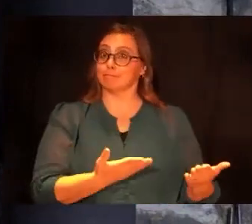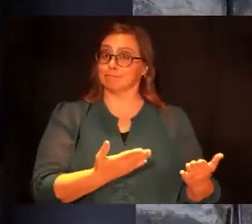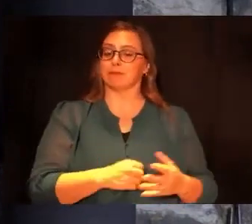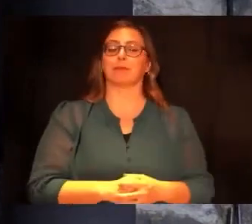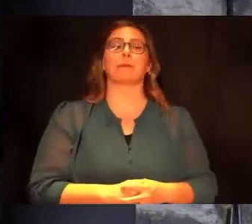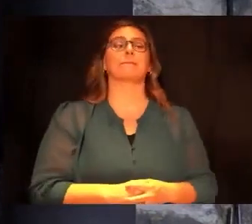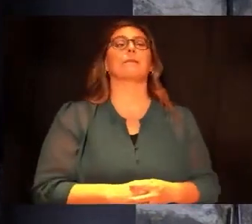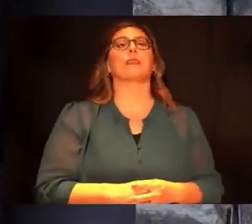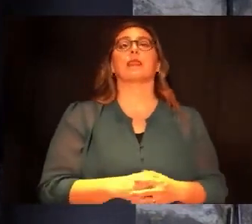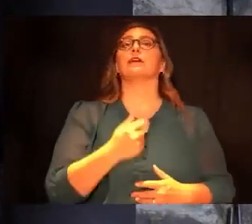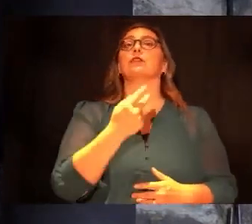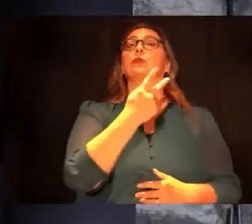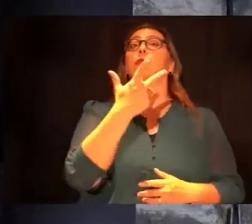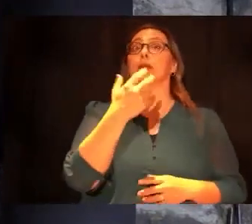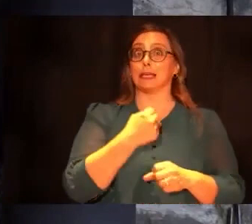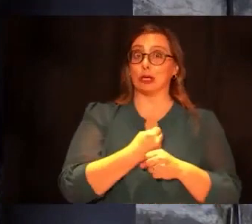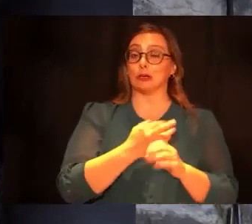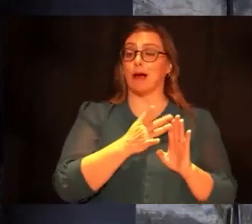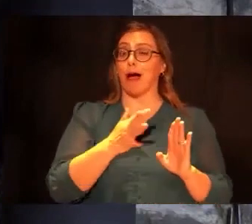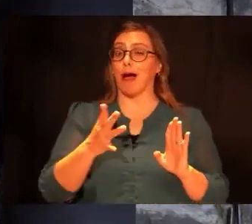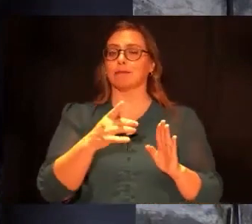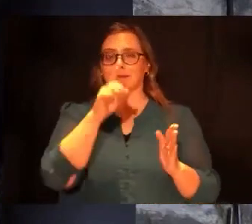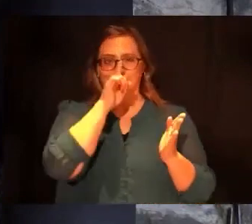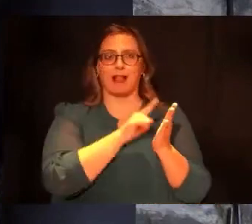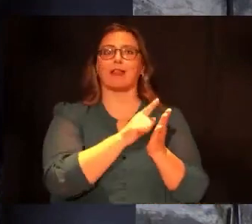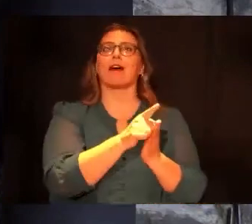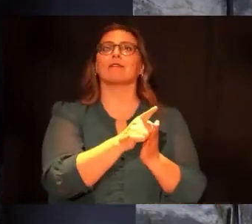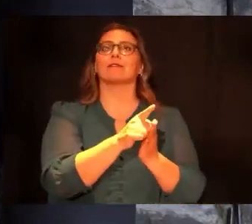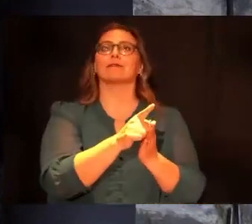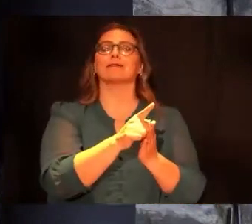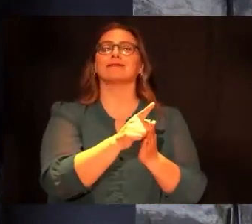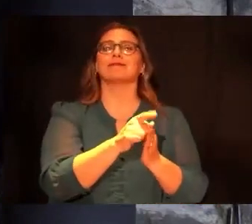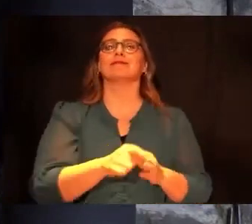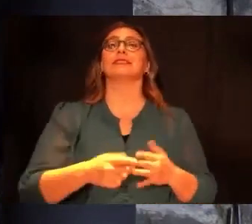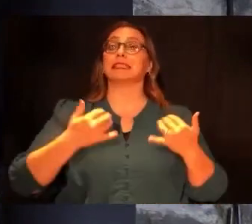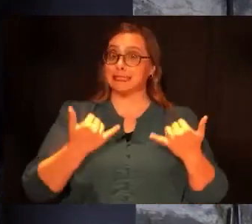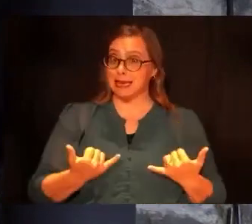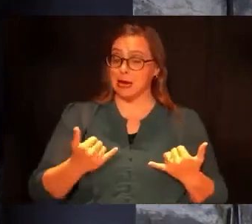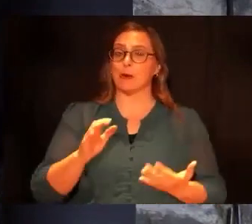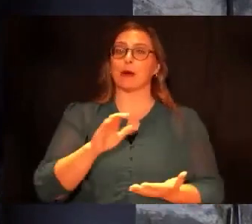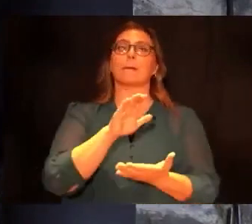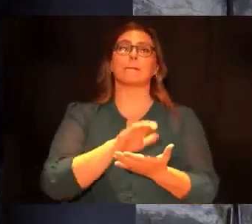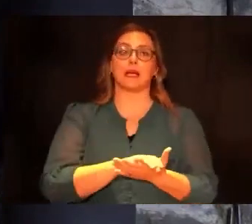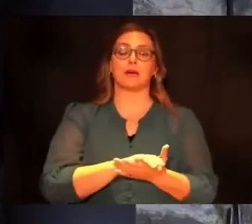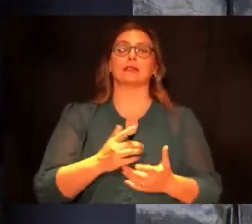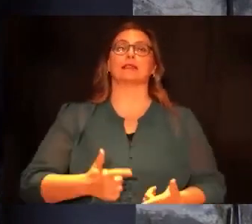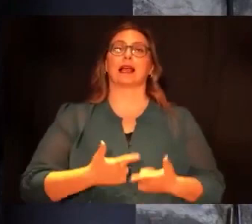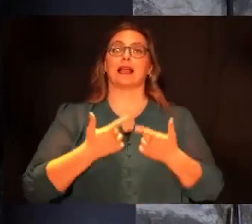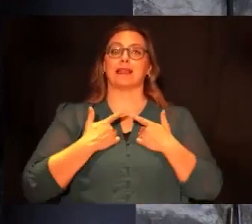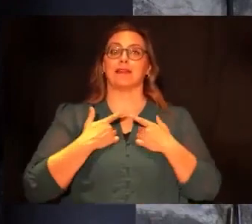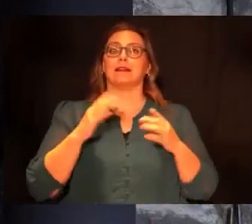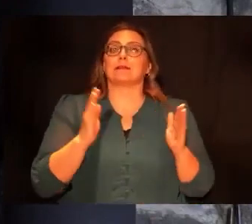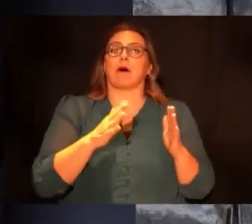3 years, I fell in love with that person. And now I'm married and live in the log